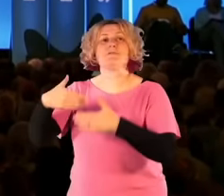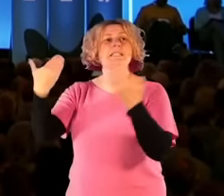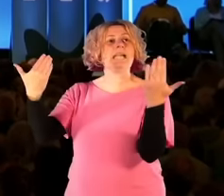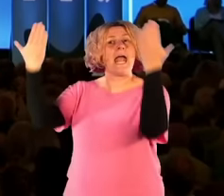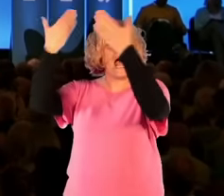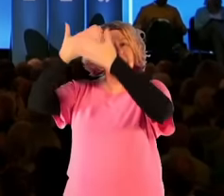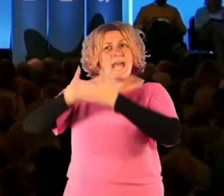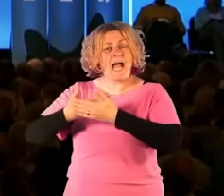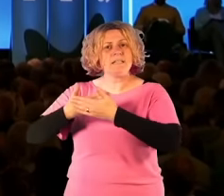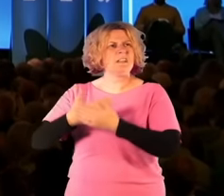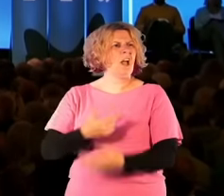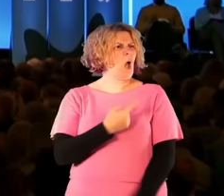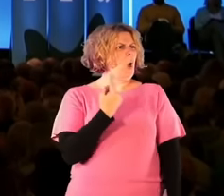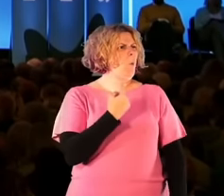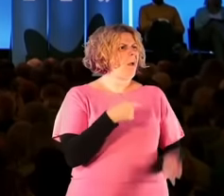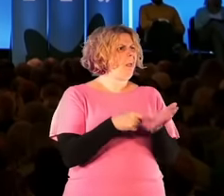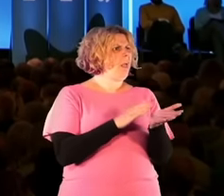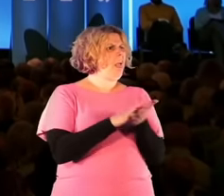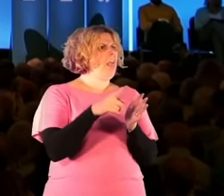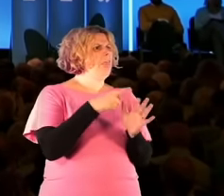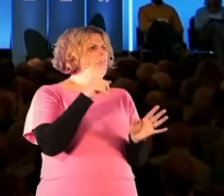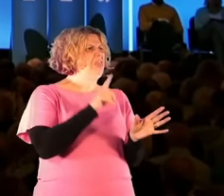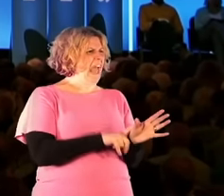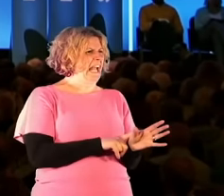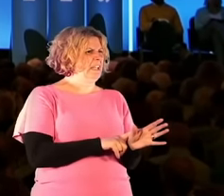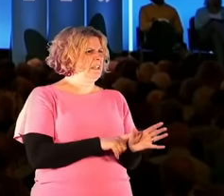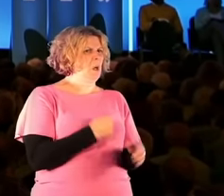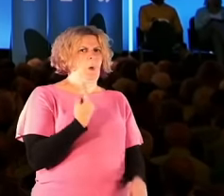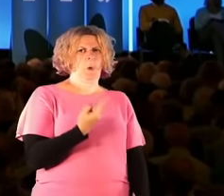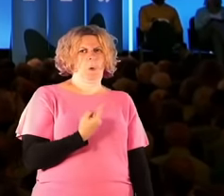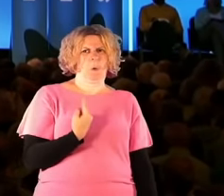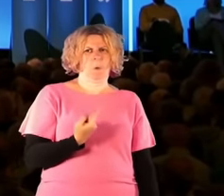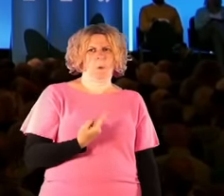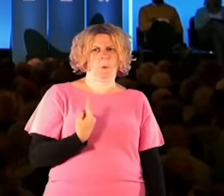question, who are they and where are they and what are they doing? Well, who are